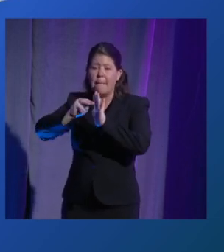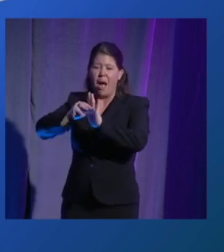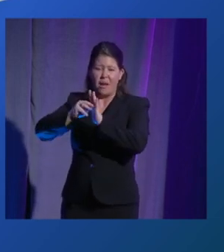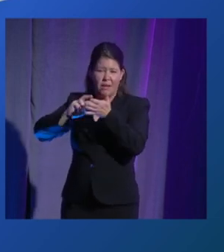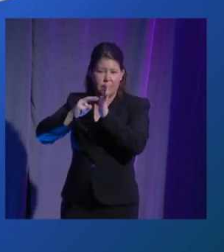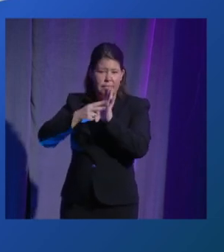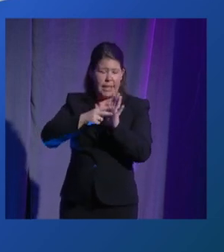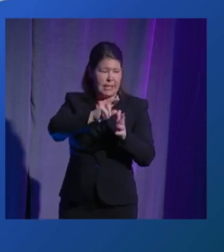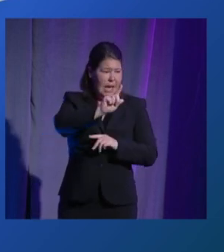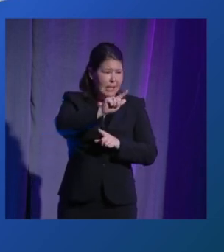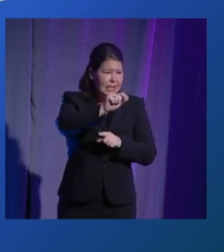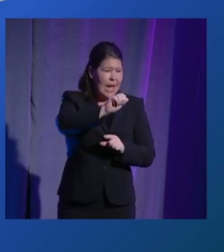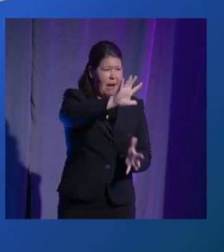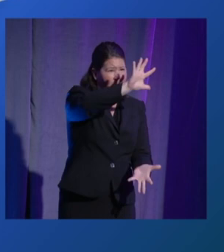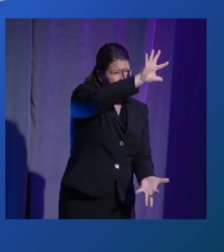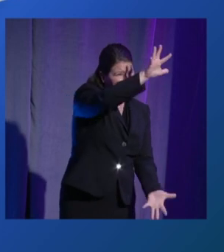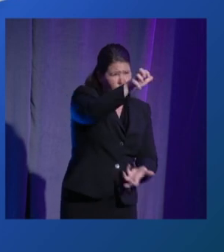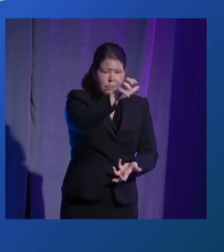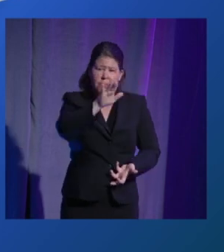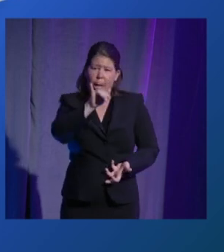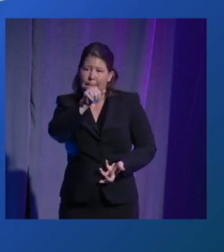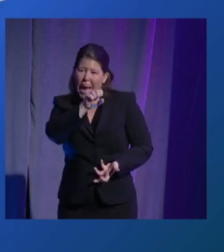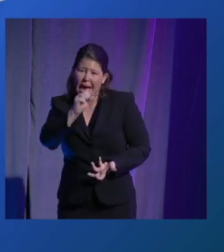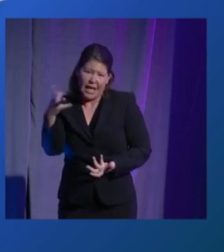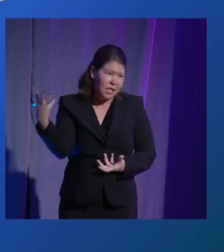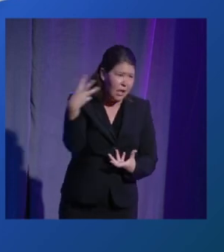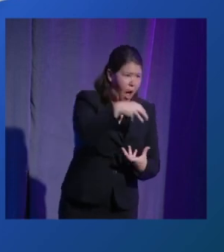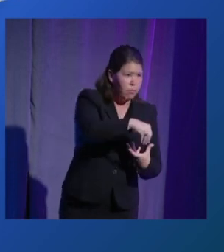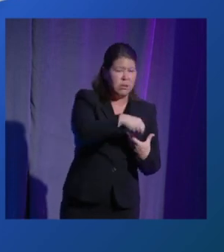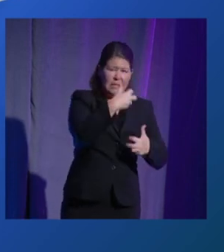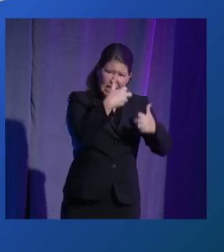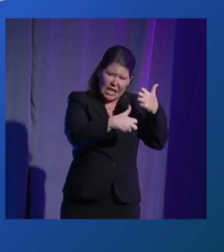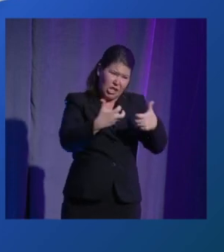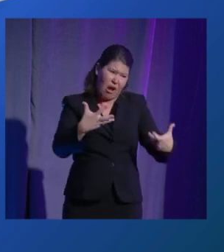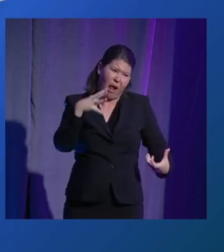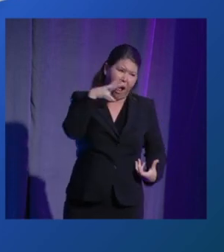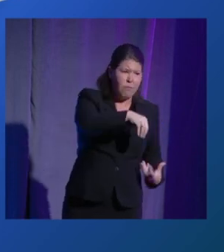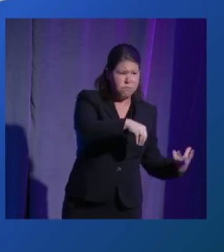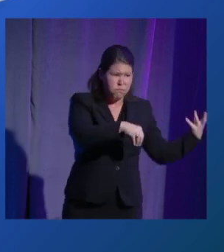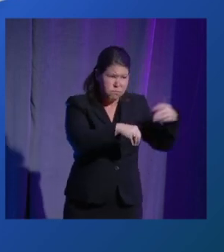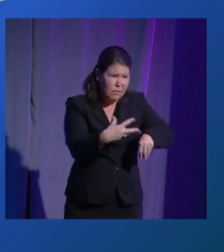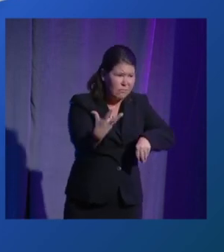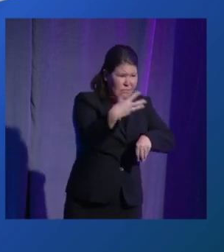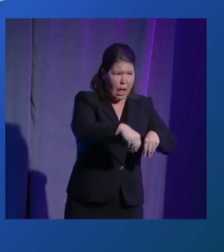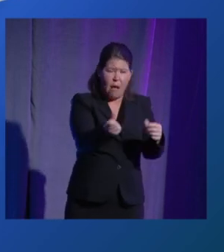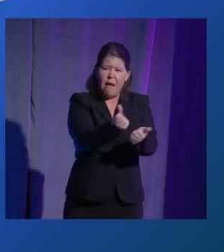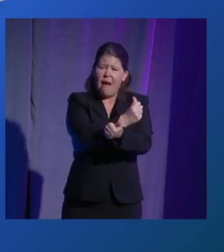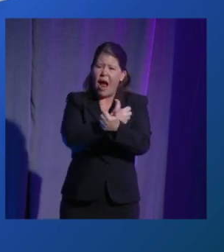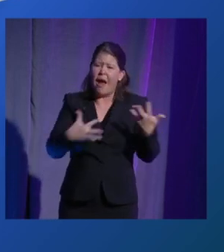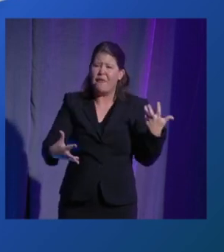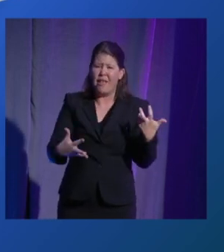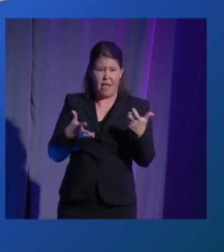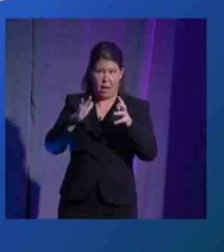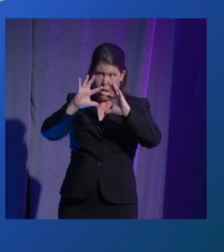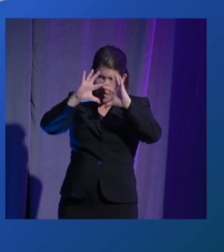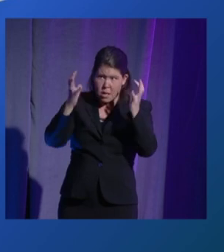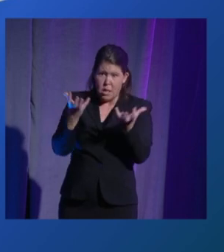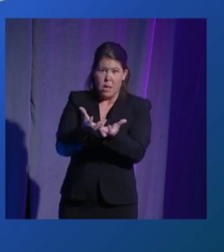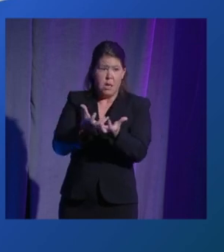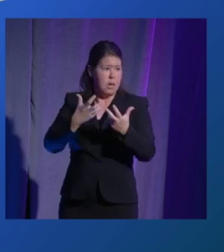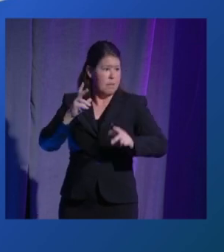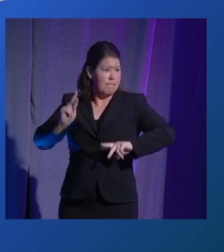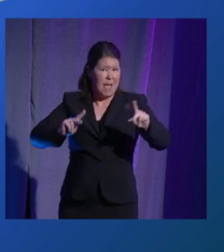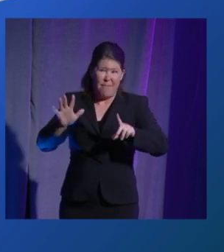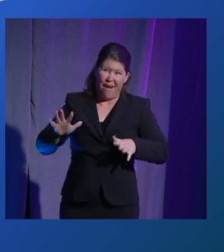data with lots of biases and lots of issues everything that we have that is problematic about humanity is now built